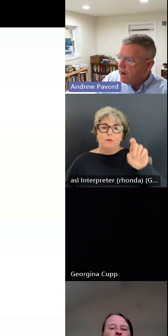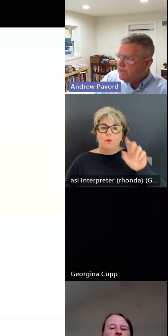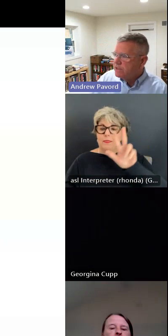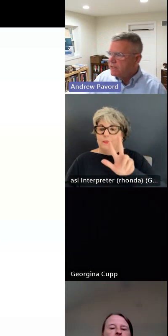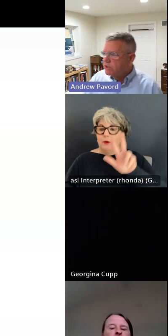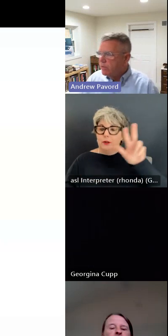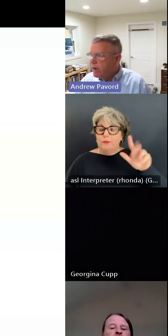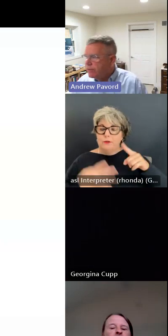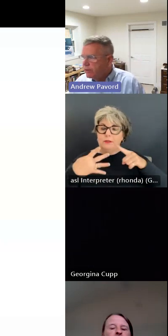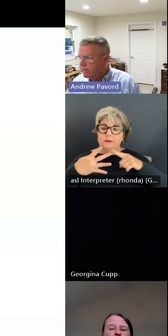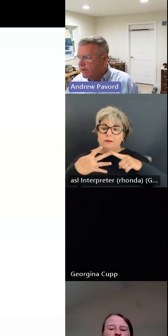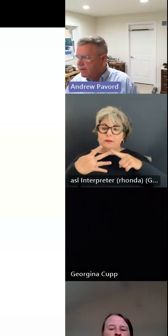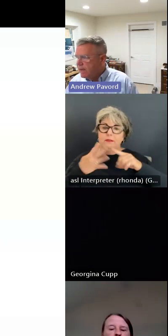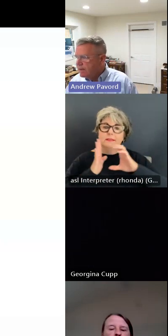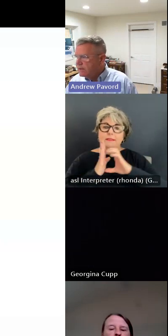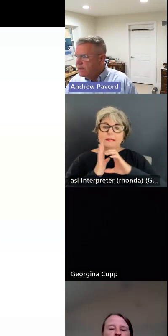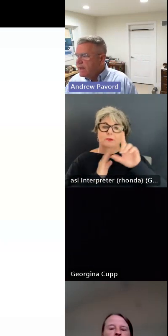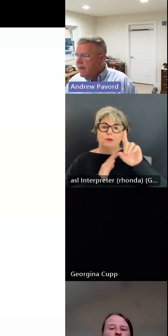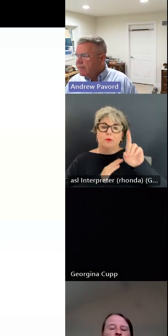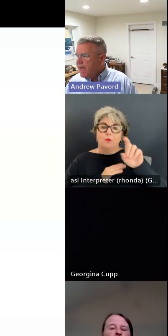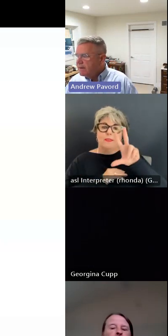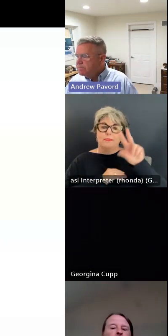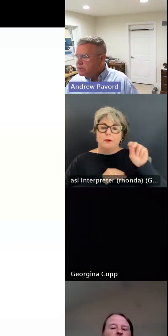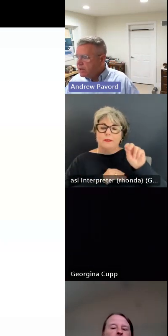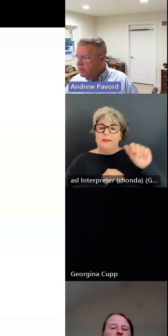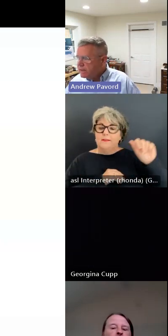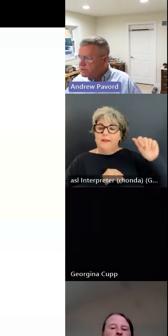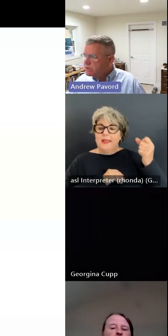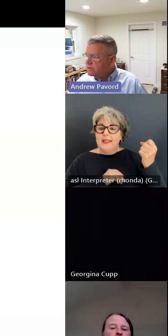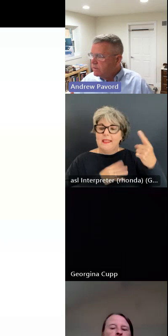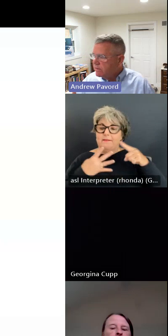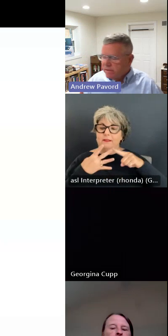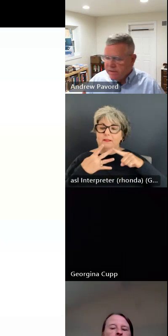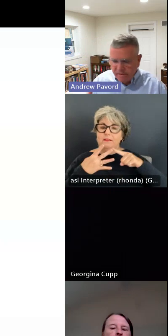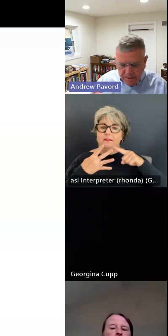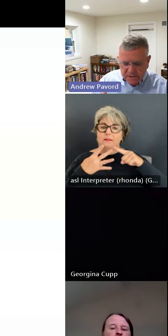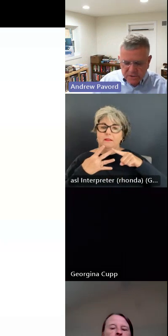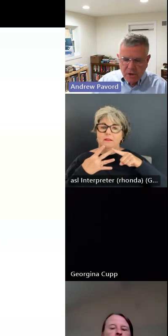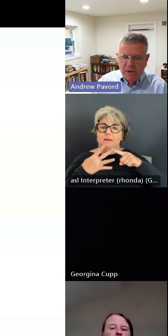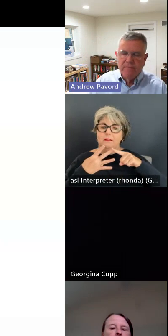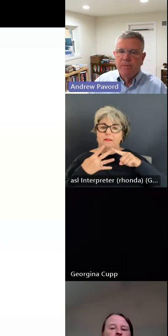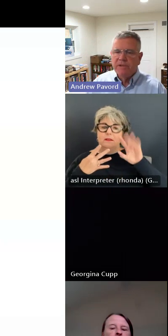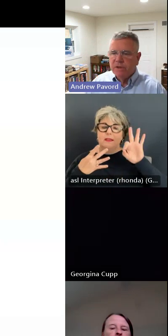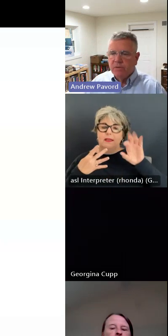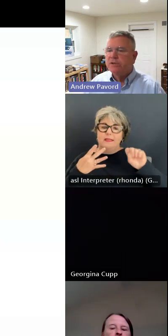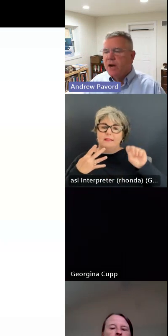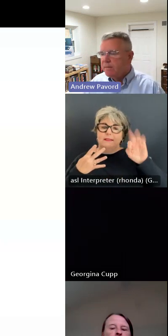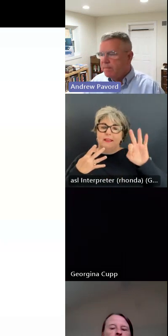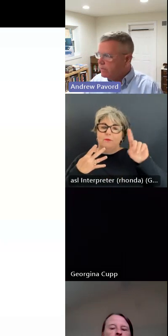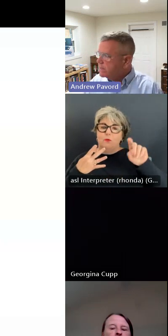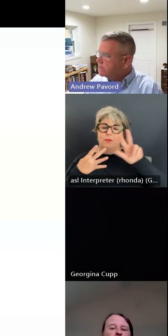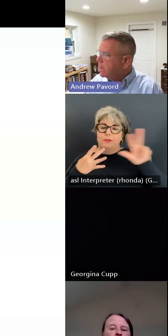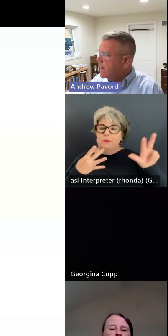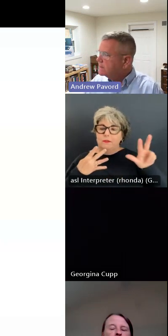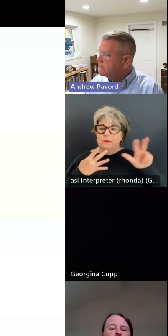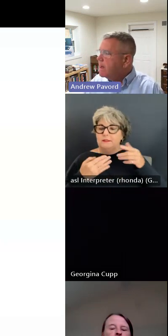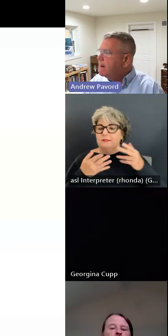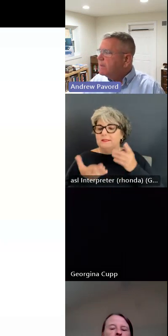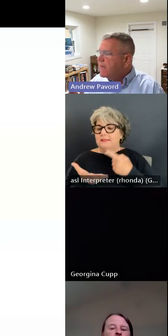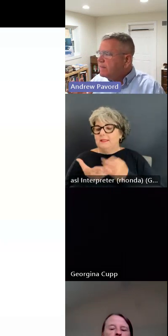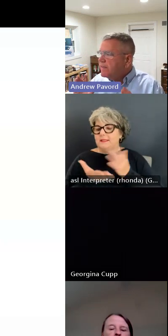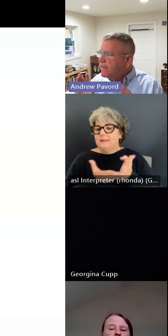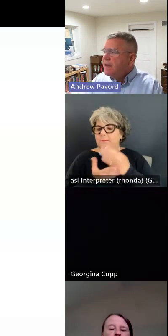is described in section 130 of A11. And that generates the budgetary information that we're going to talk about the rest of the